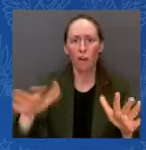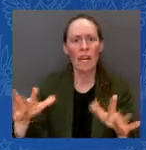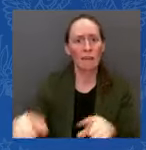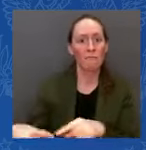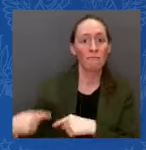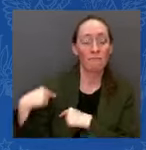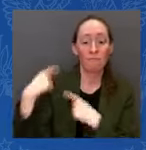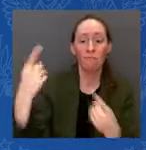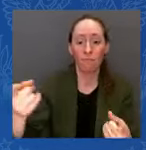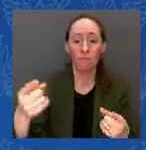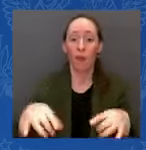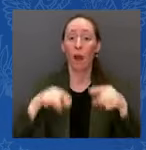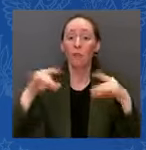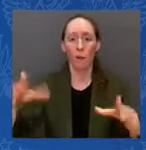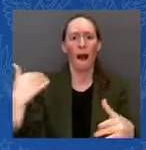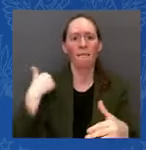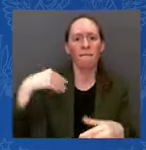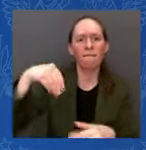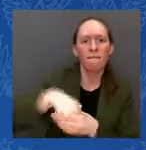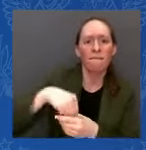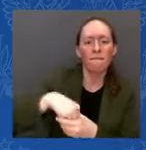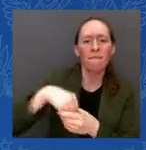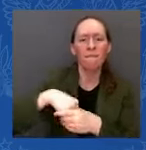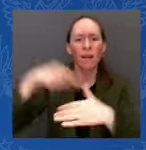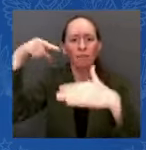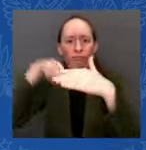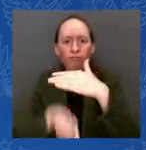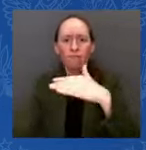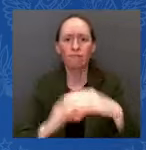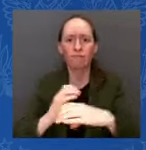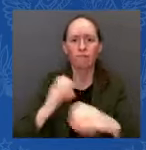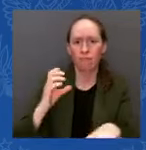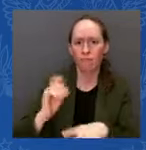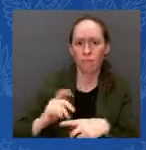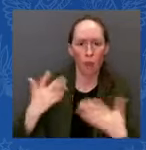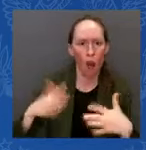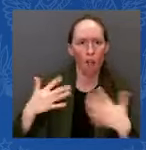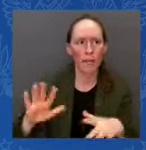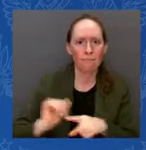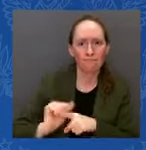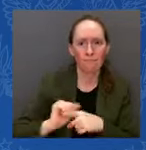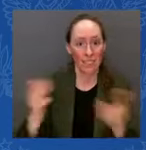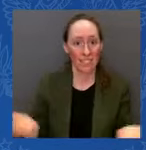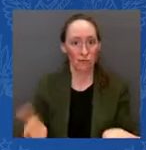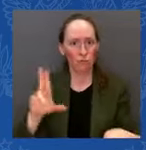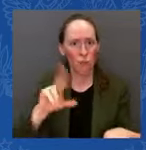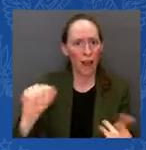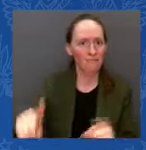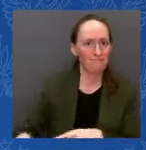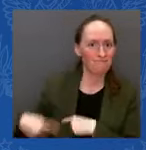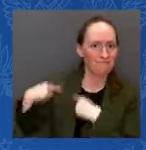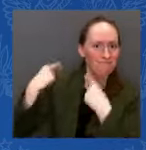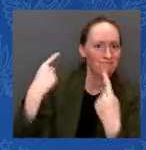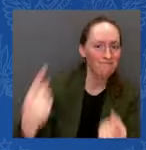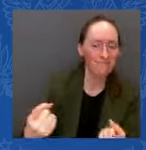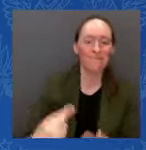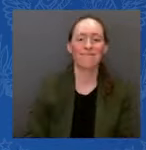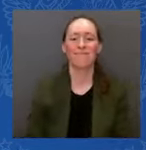the United States, and I'm proud to confirm, Mr. President, that they are all in the top 30% of their class.